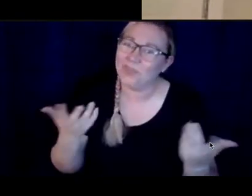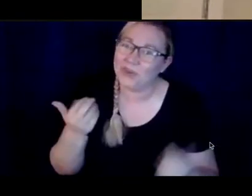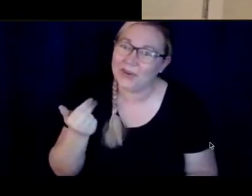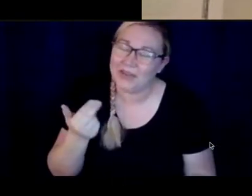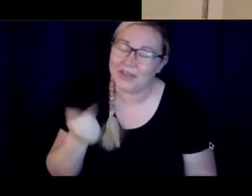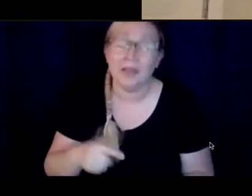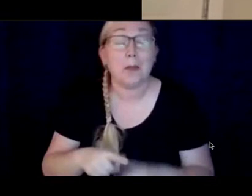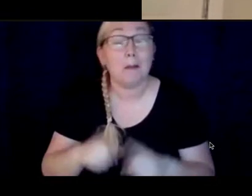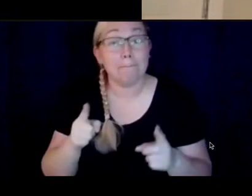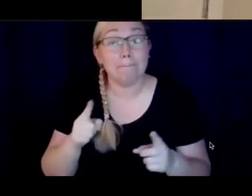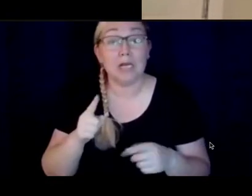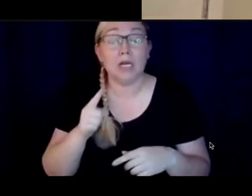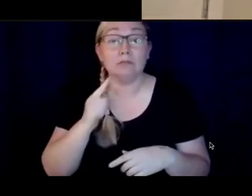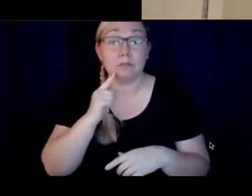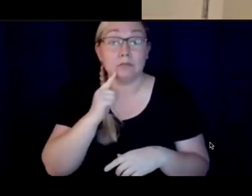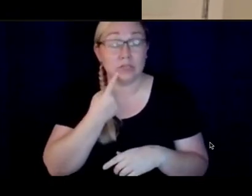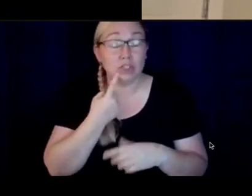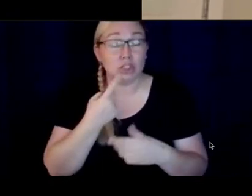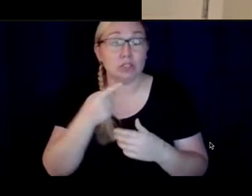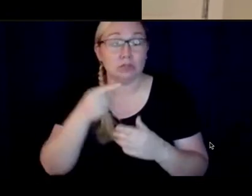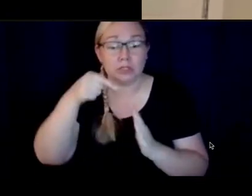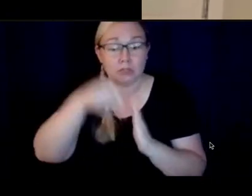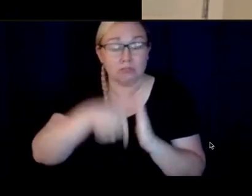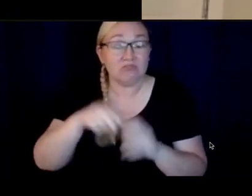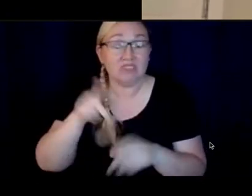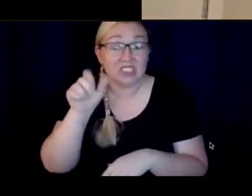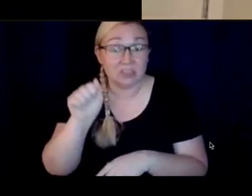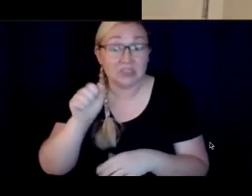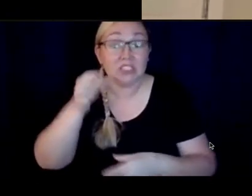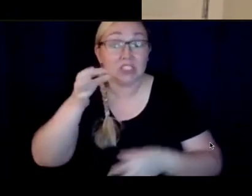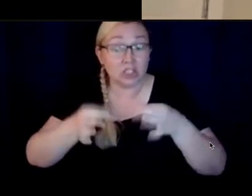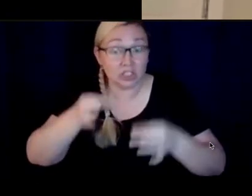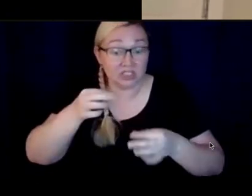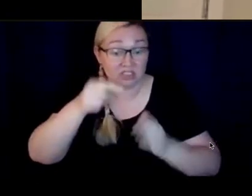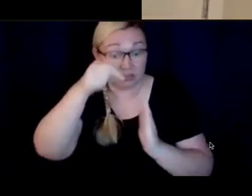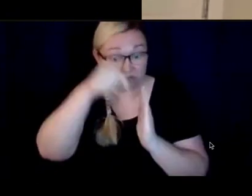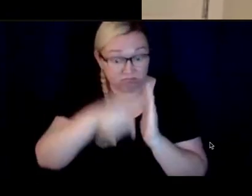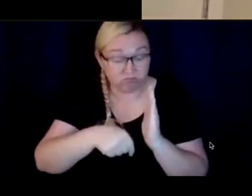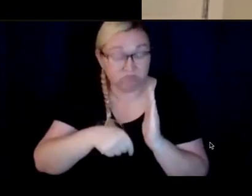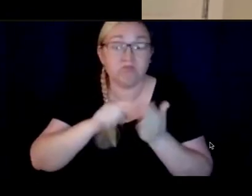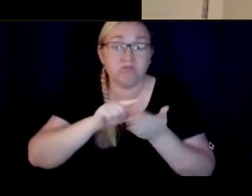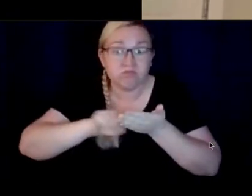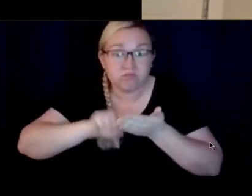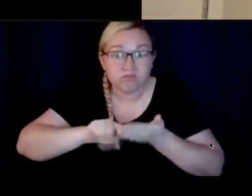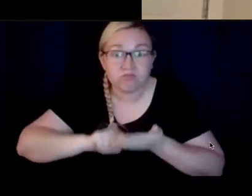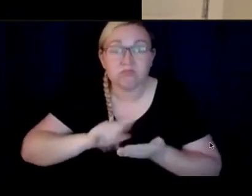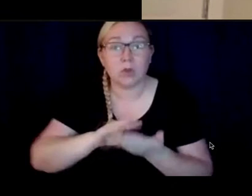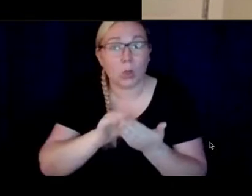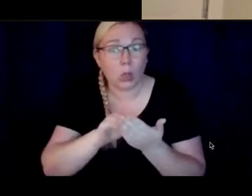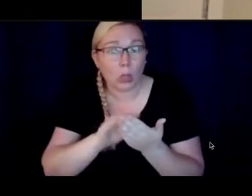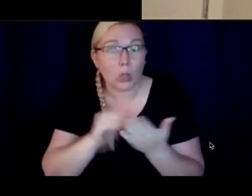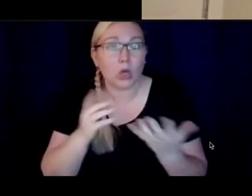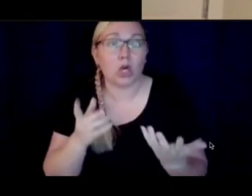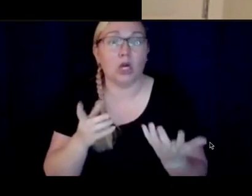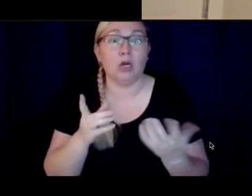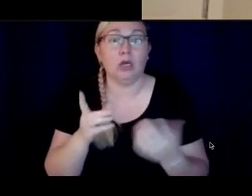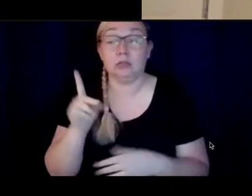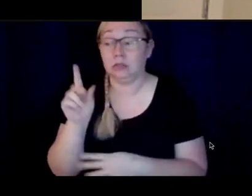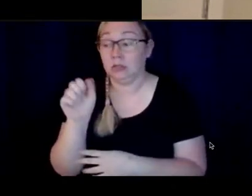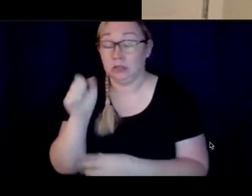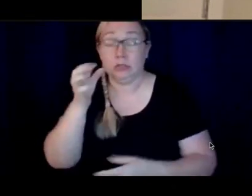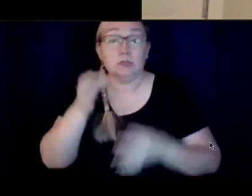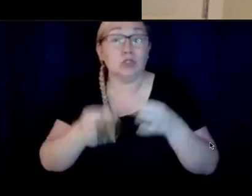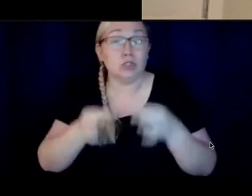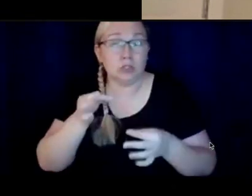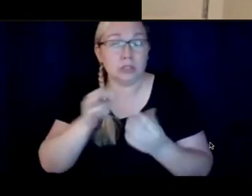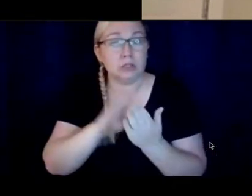But if there is something you want to do, is to just, you know, Google disability justice and